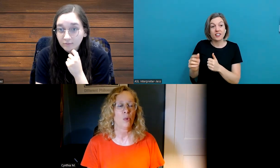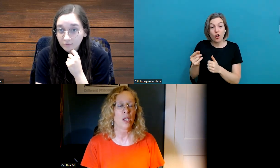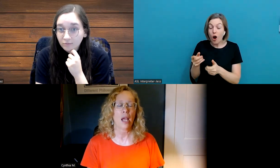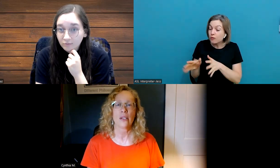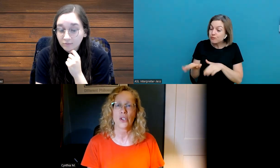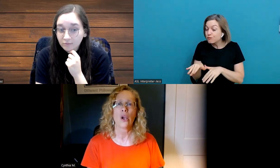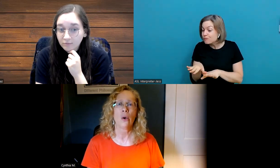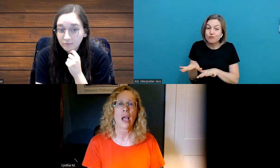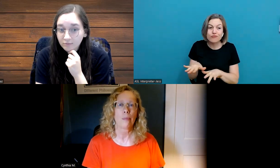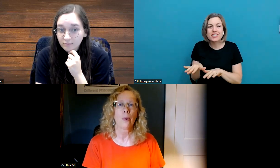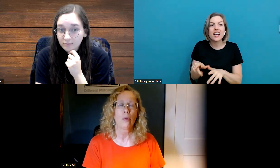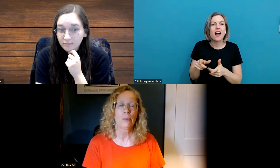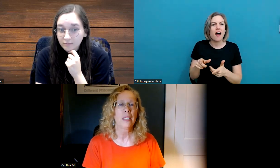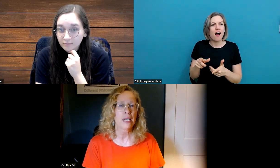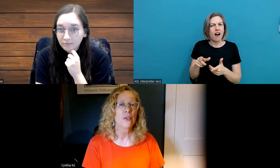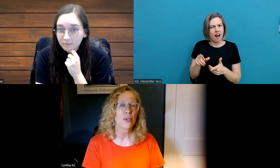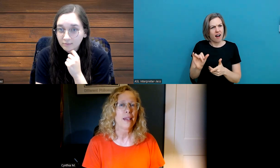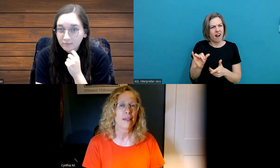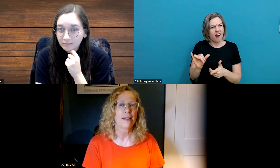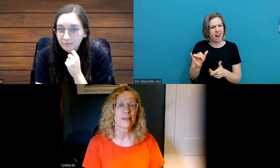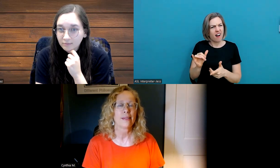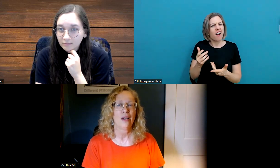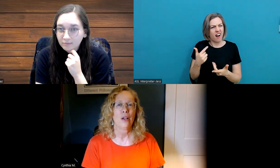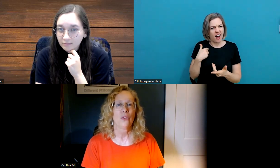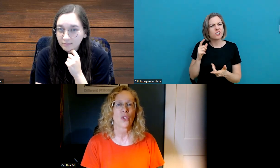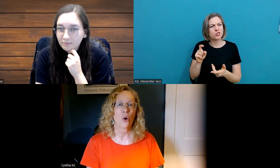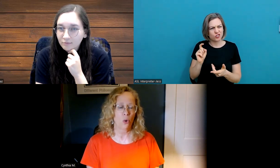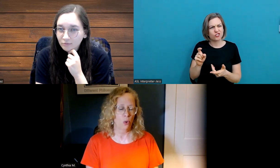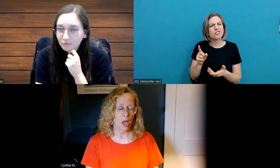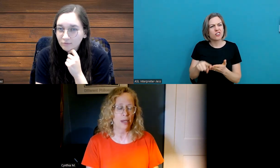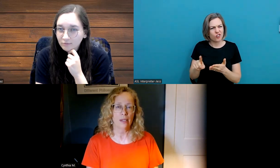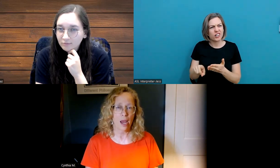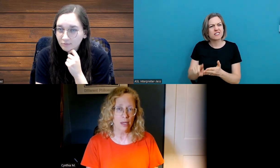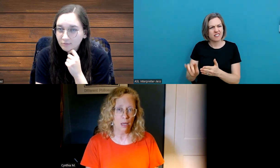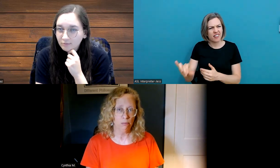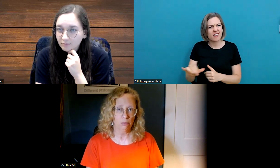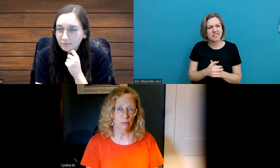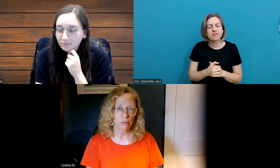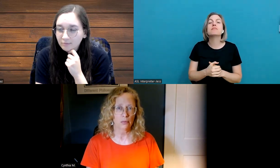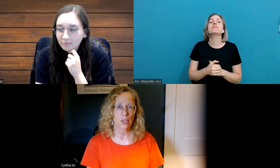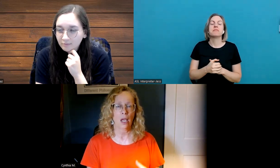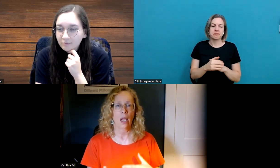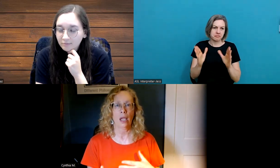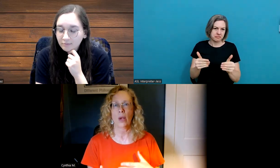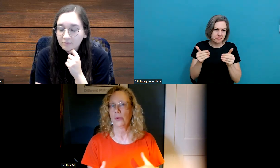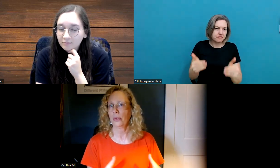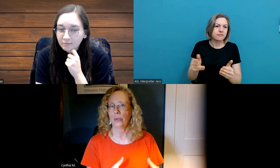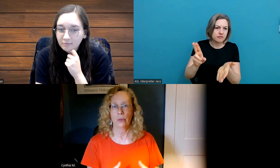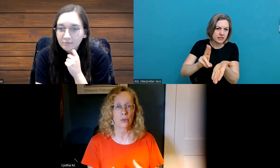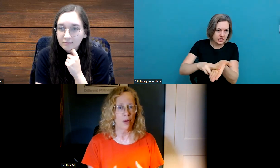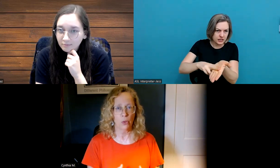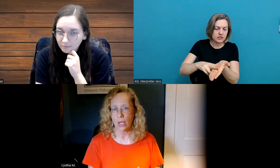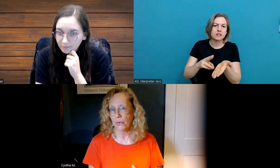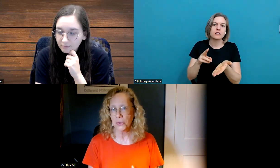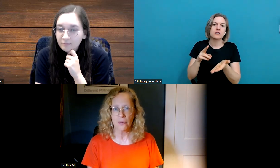I realized, I probably need to look into this. So I signed up. I went